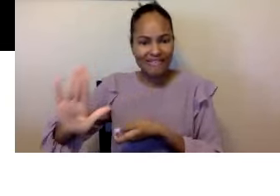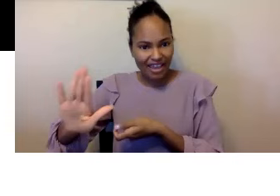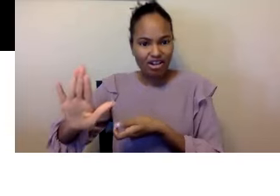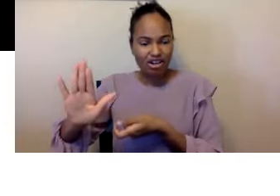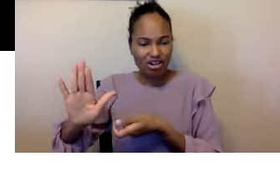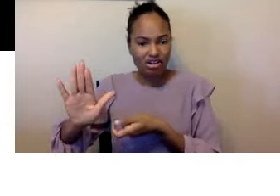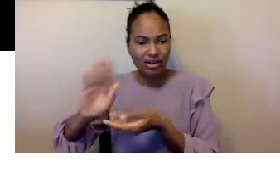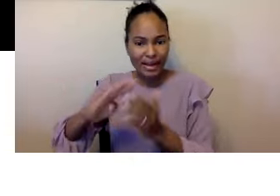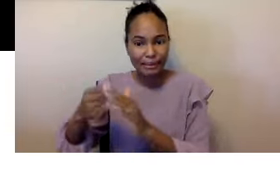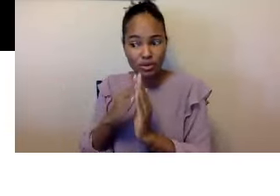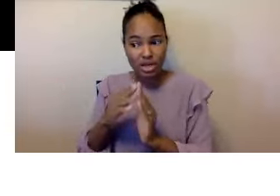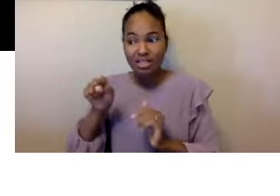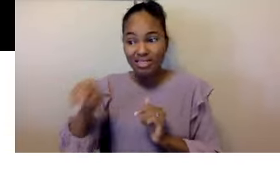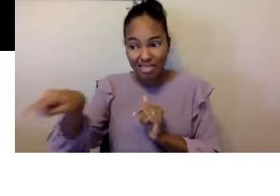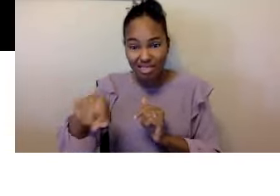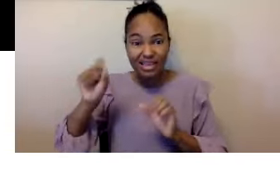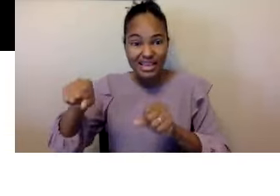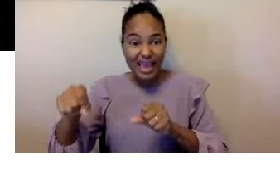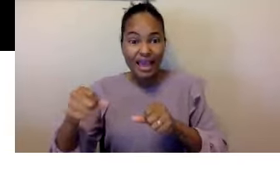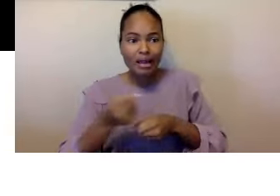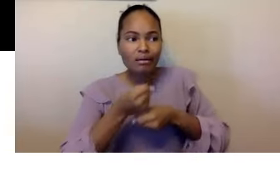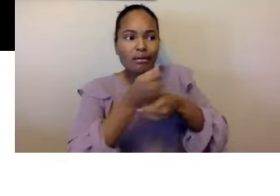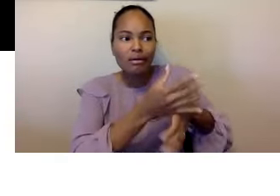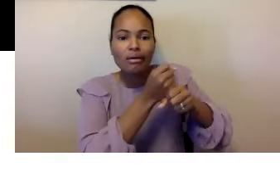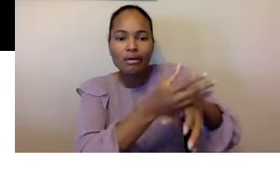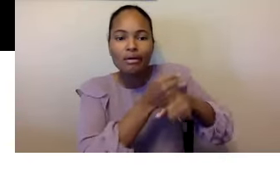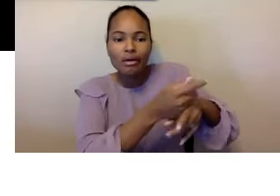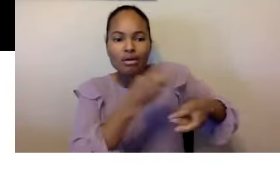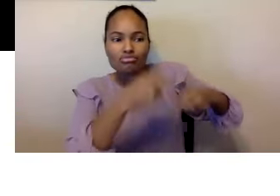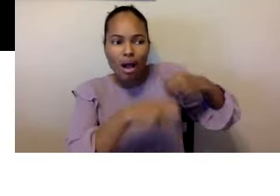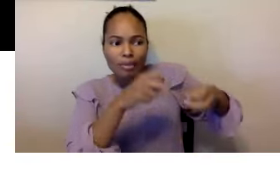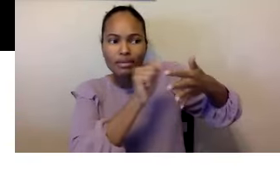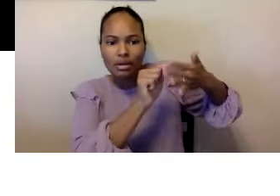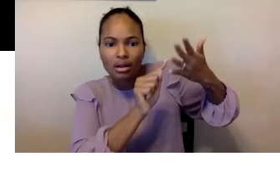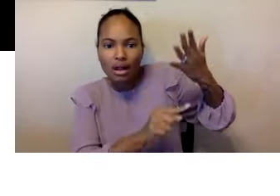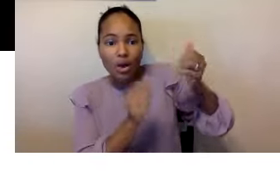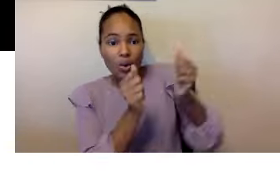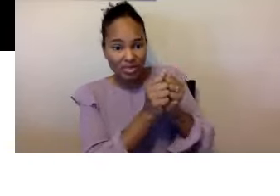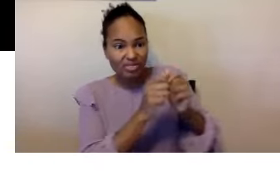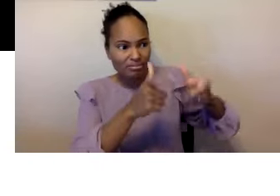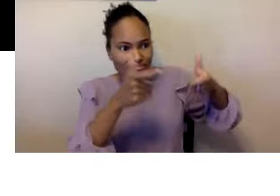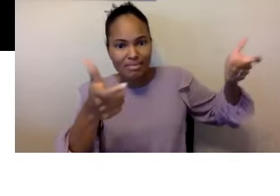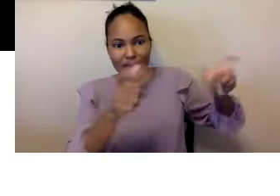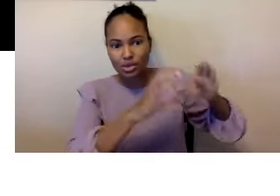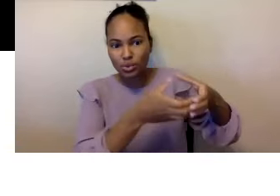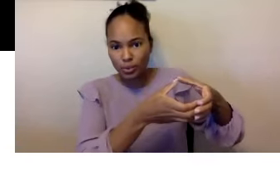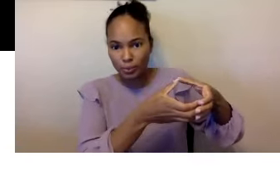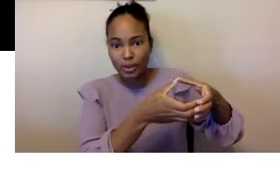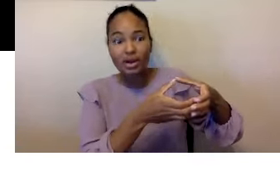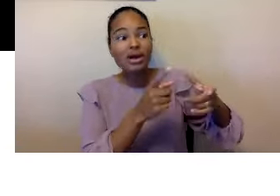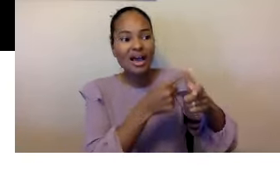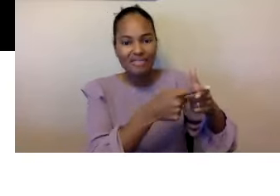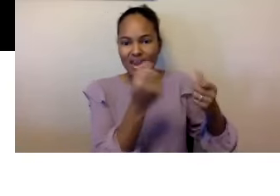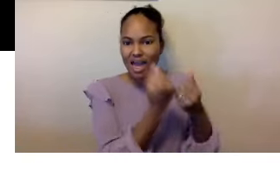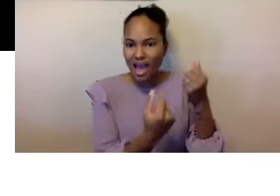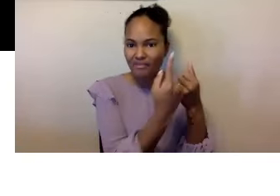share those problems with the larger coalition. And we can, bring all self-advocates